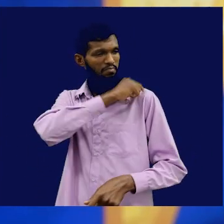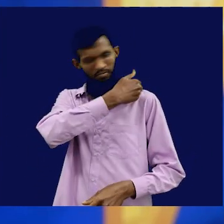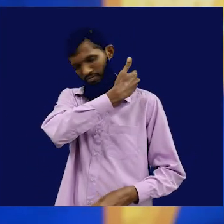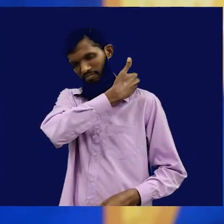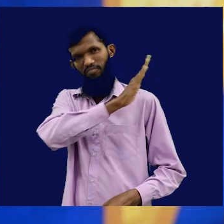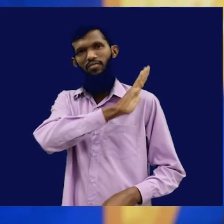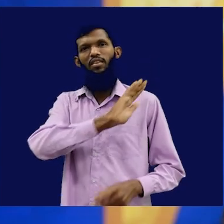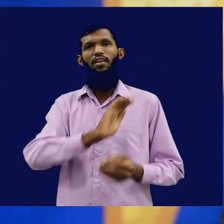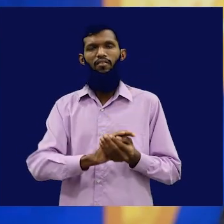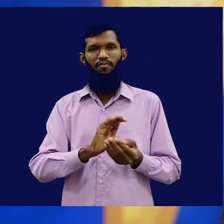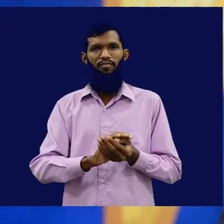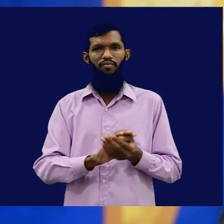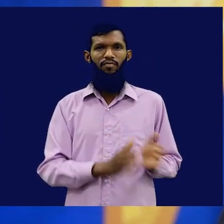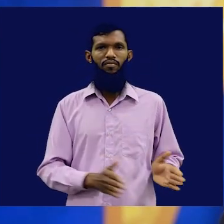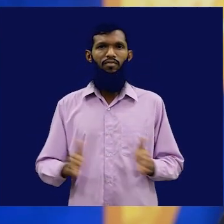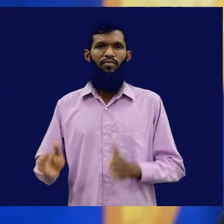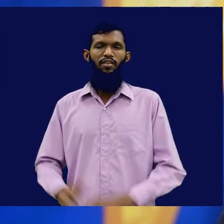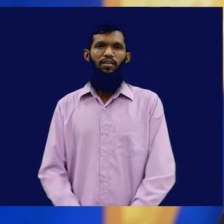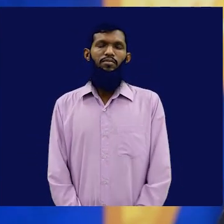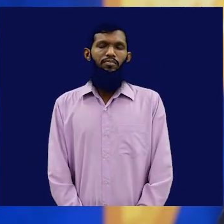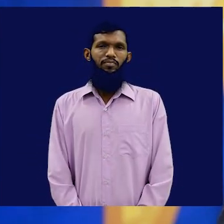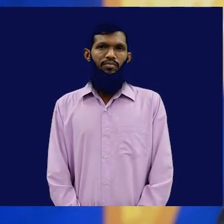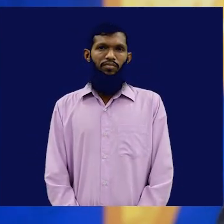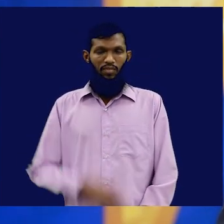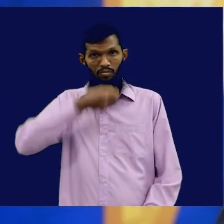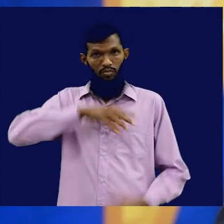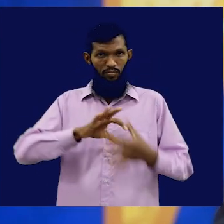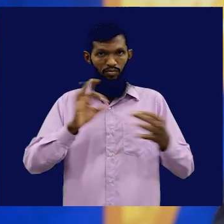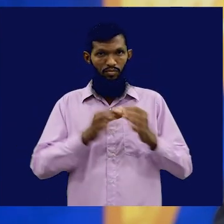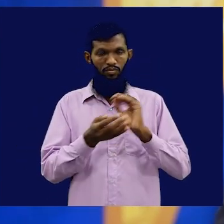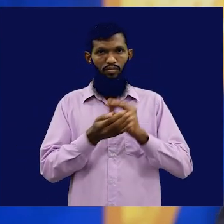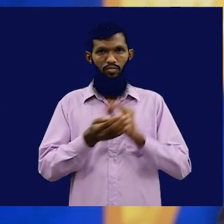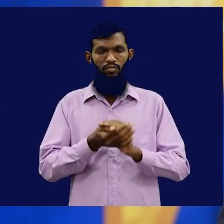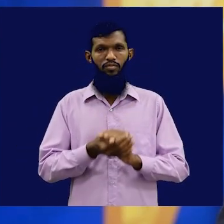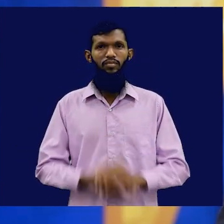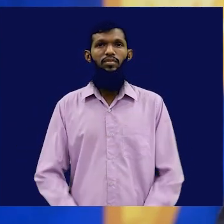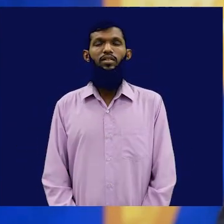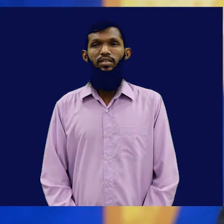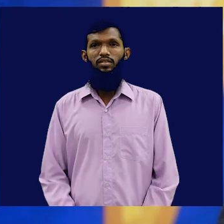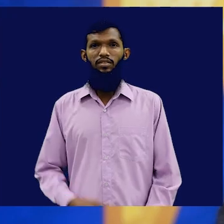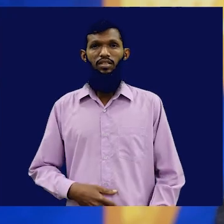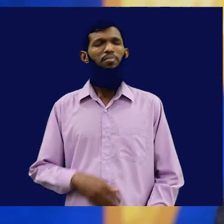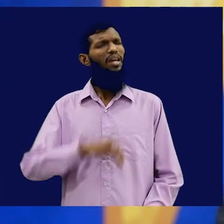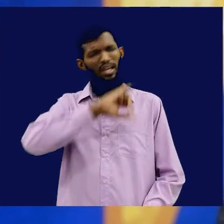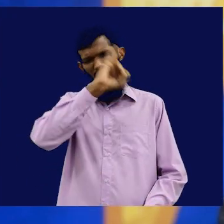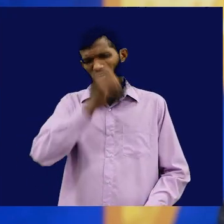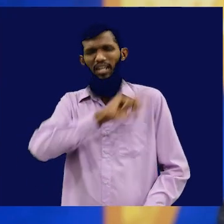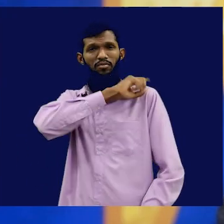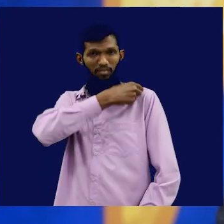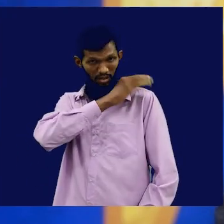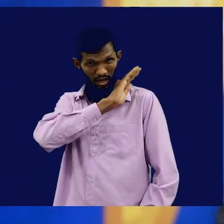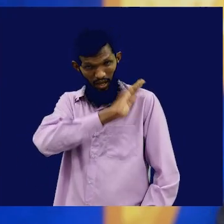anhu has said that the Messenger sallallahu alayhi wa sallam has said that Hajj wipes